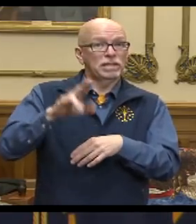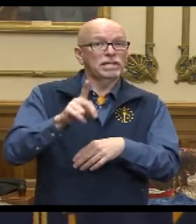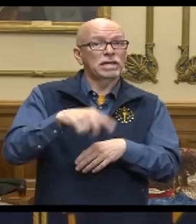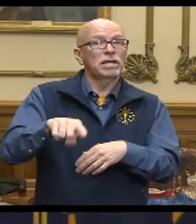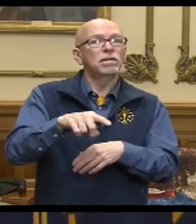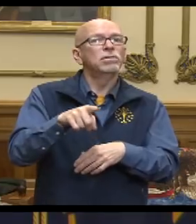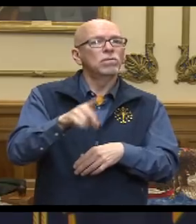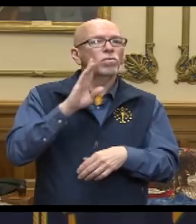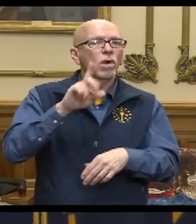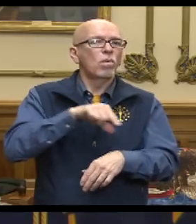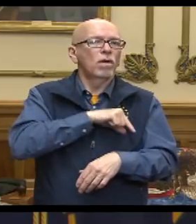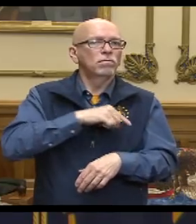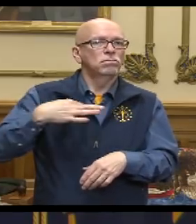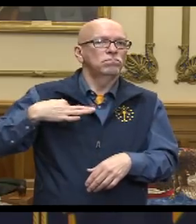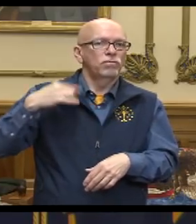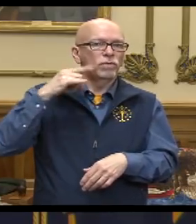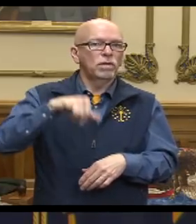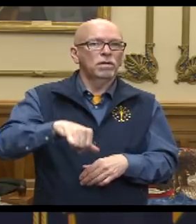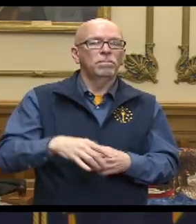be eligible.